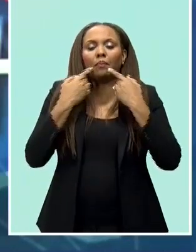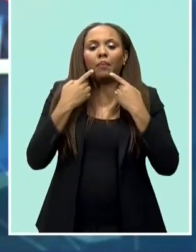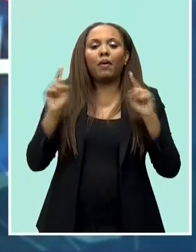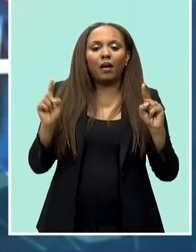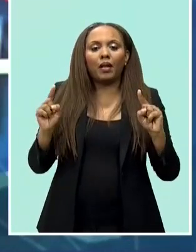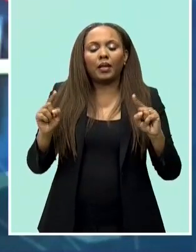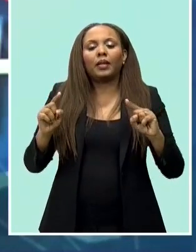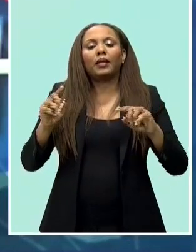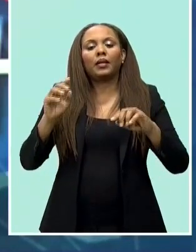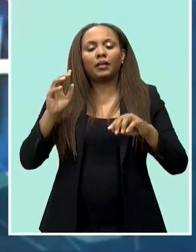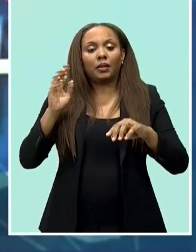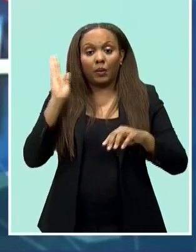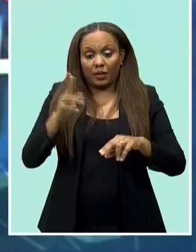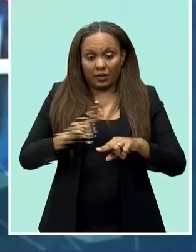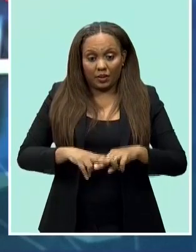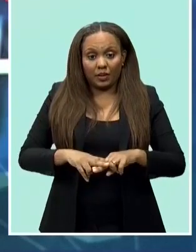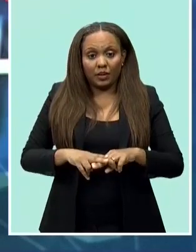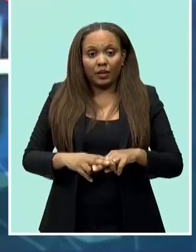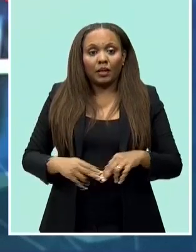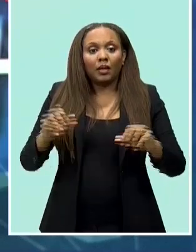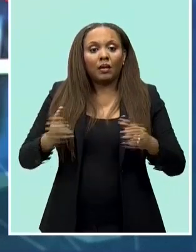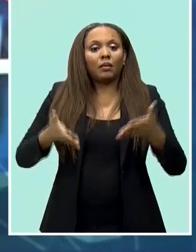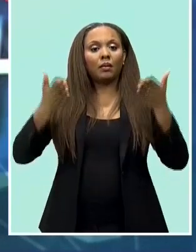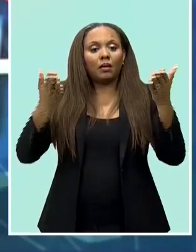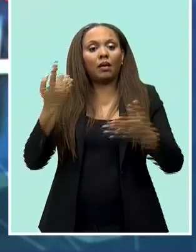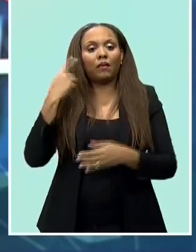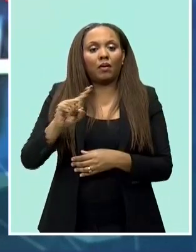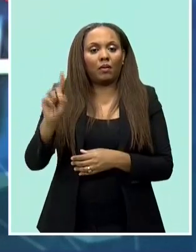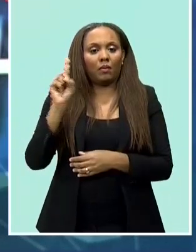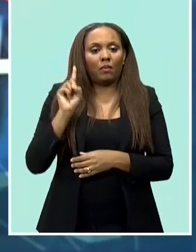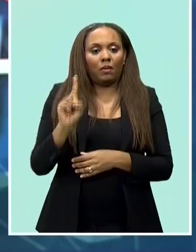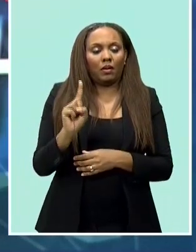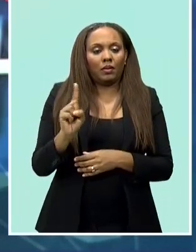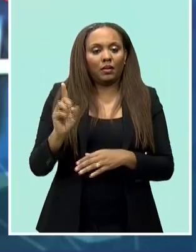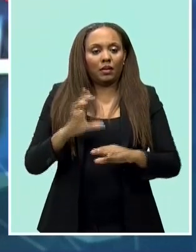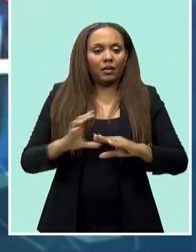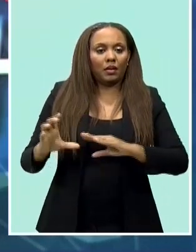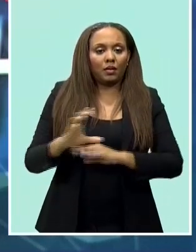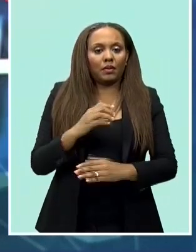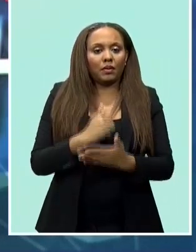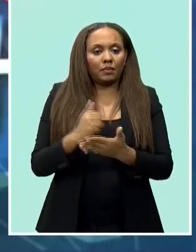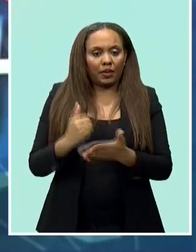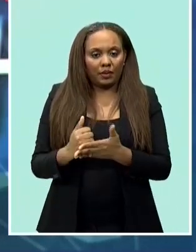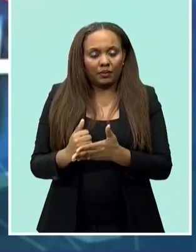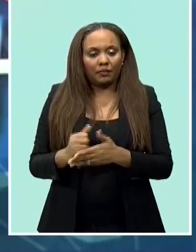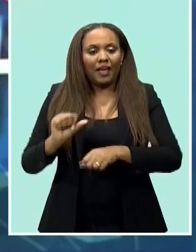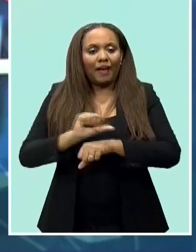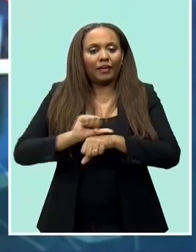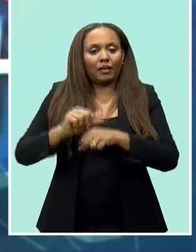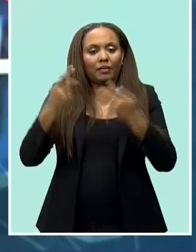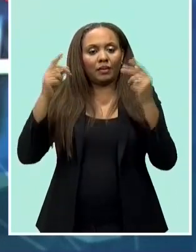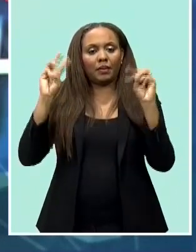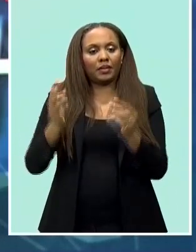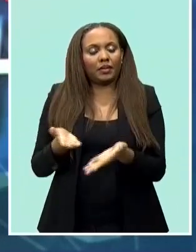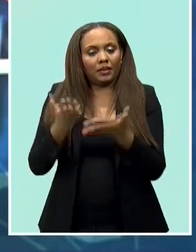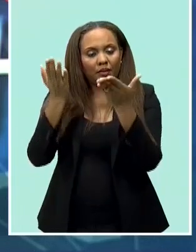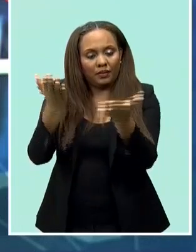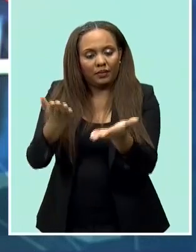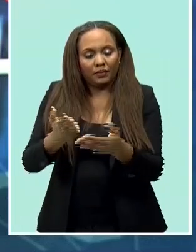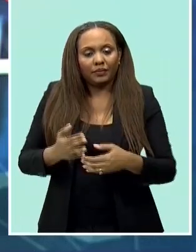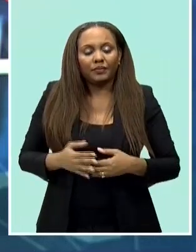be a proposal for a single Caribbean bank. It's coming from Antigua and Barbuda's Prime Minister Gaston Brown. We get more in the CMC